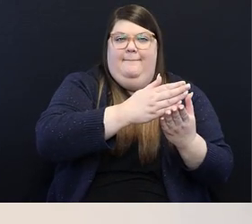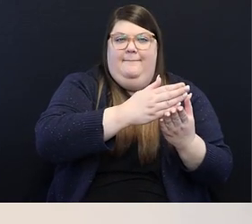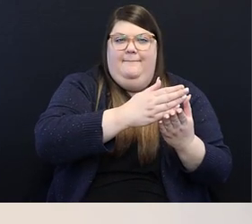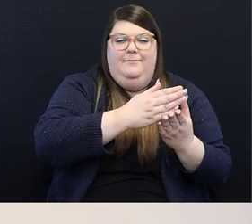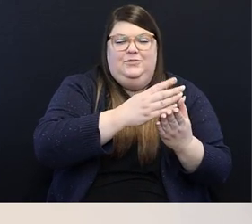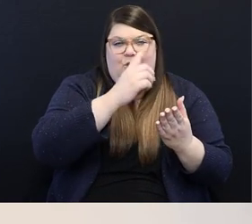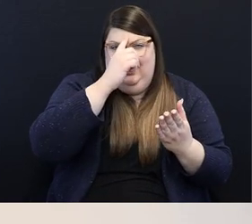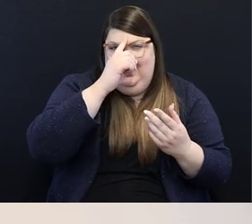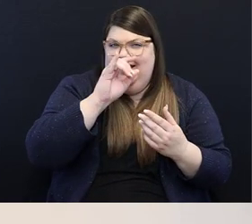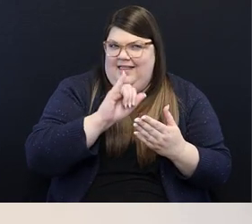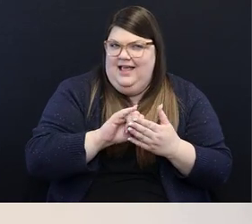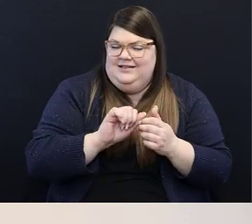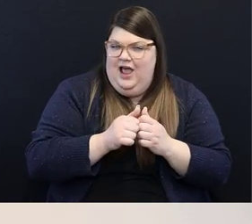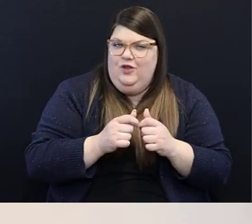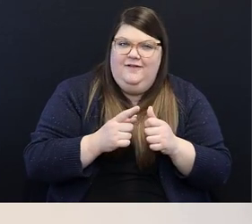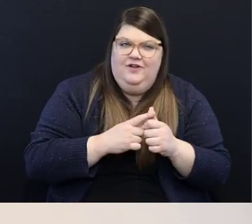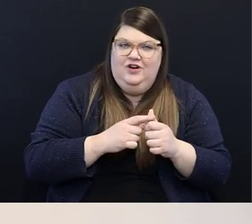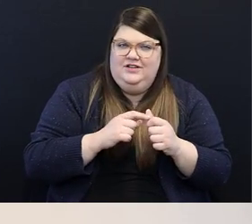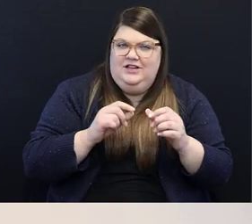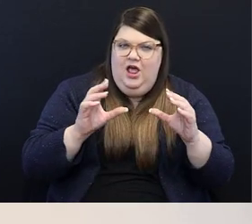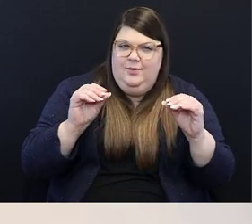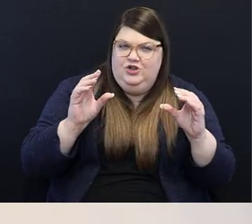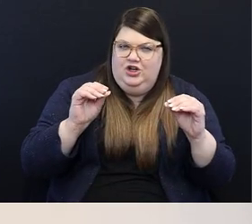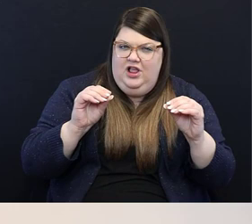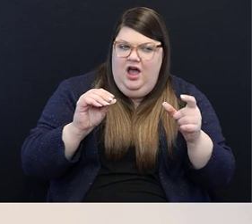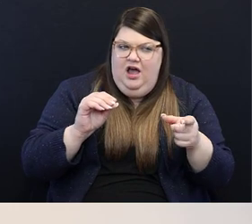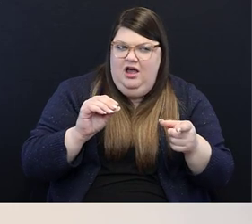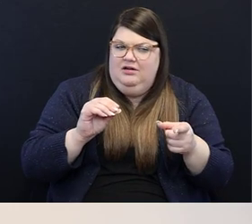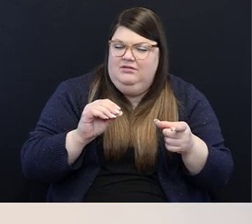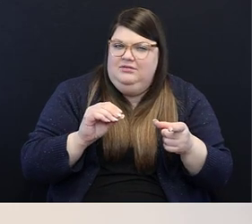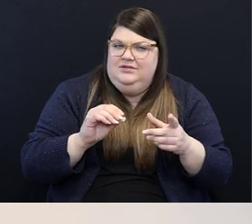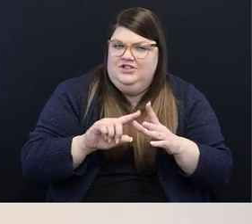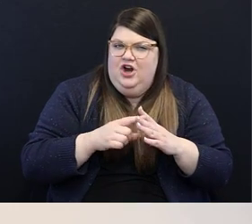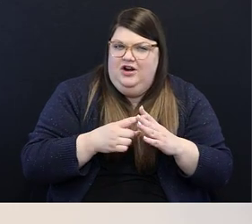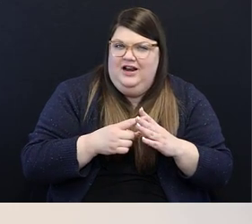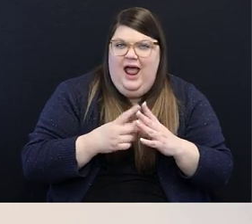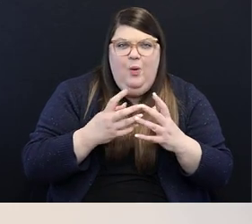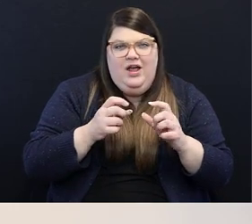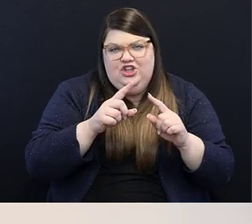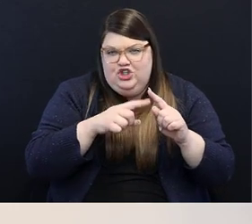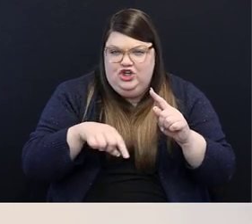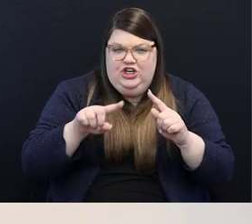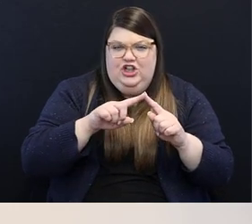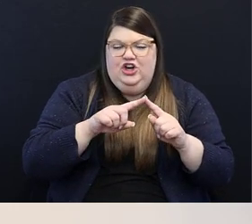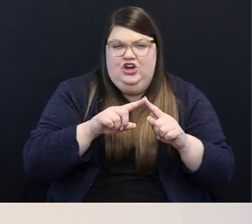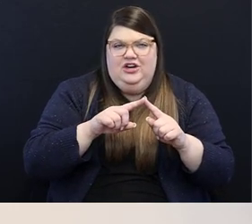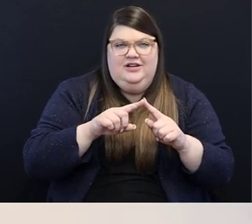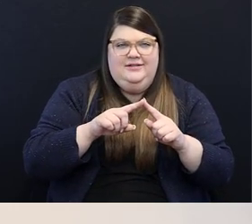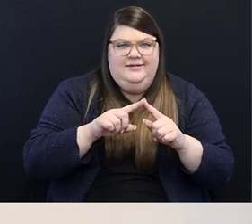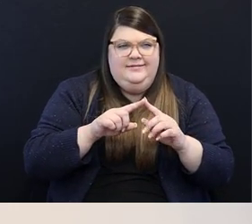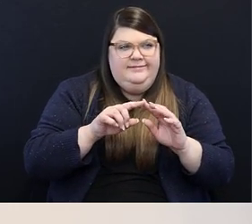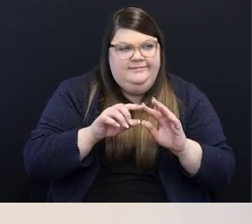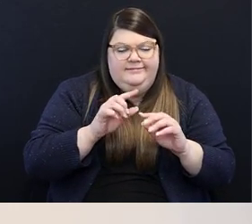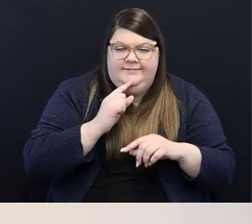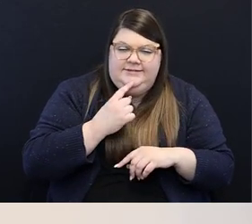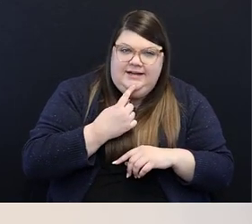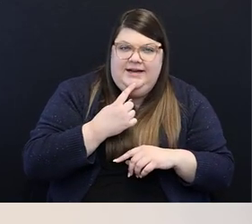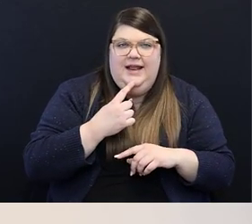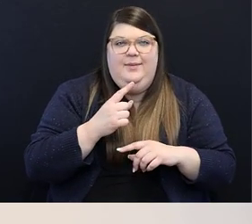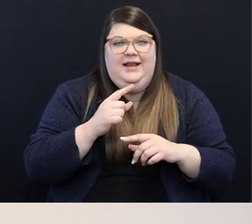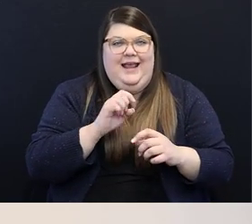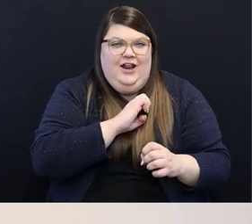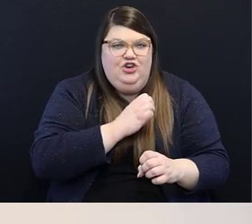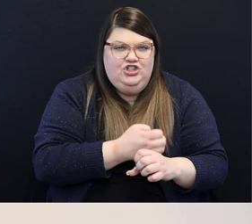first lobster claw came. And I wanted a really kind of circular dynamic energy. And I think in the paintings before